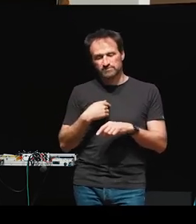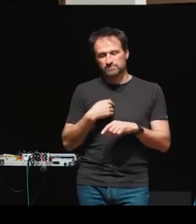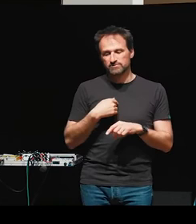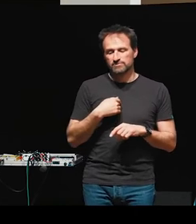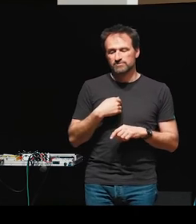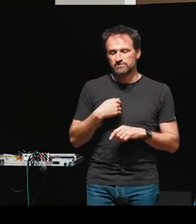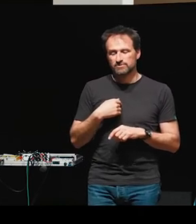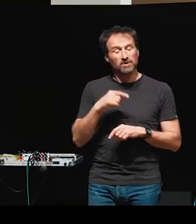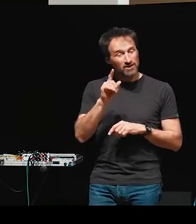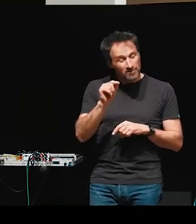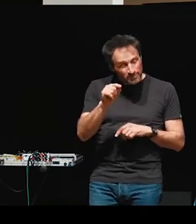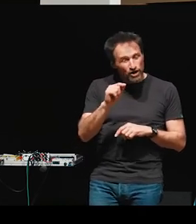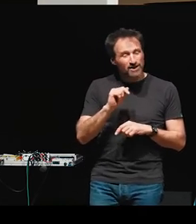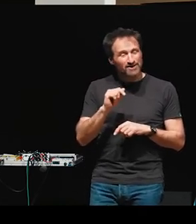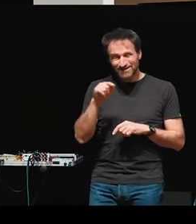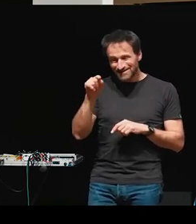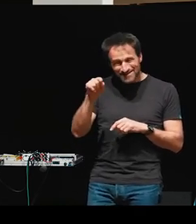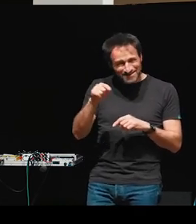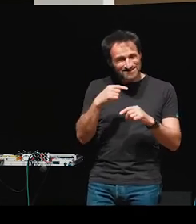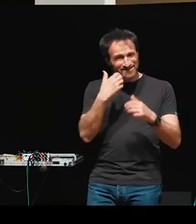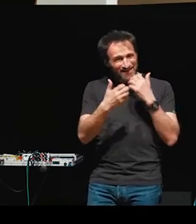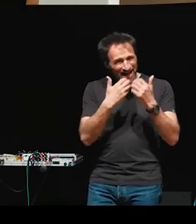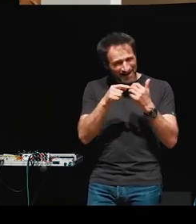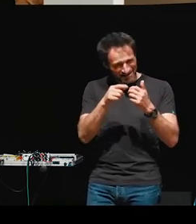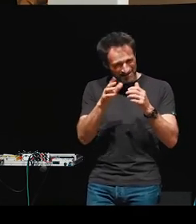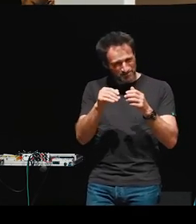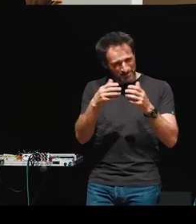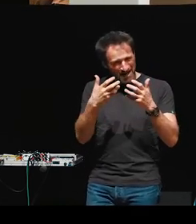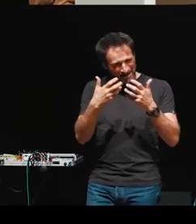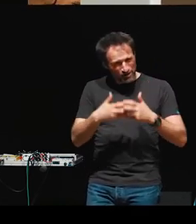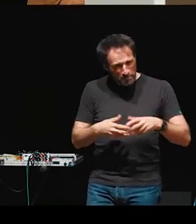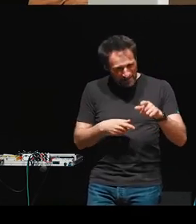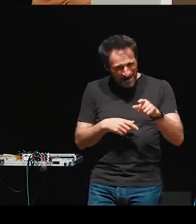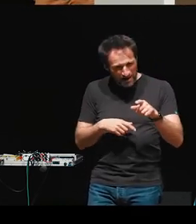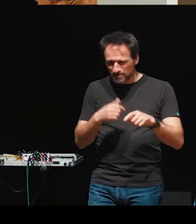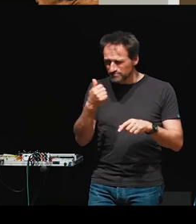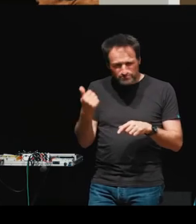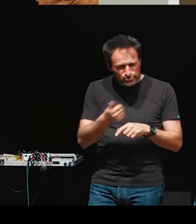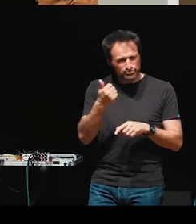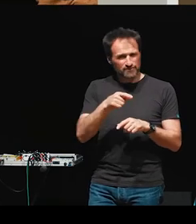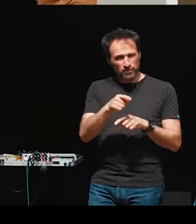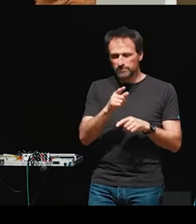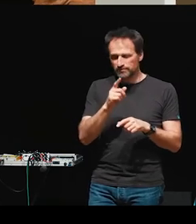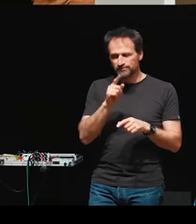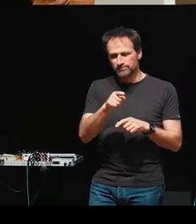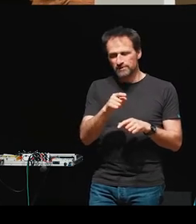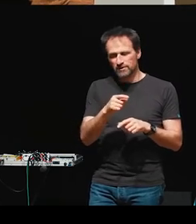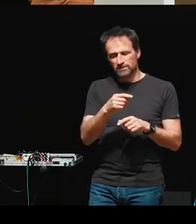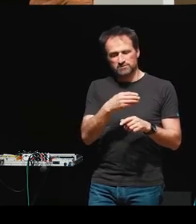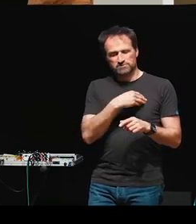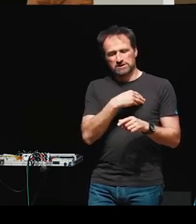this message is actually fantastic, because it says, this to the record does not have a description